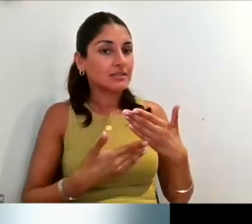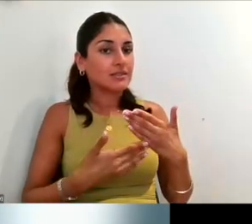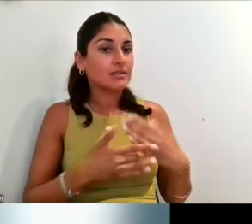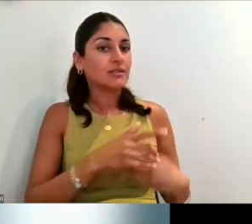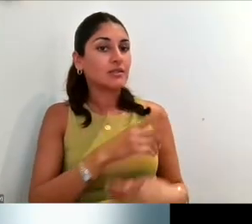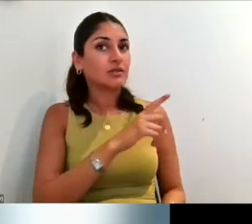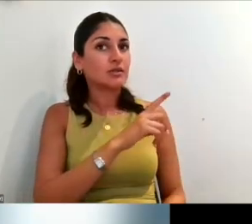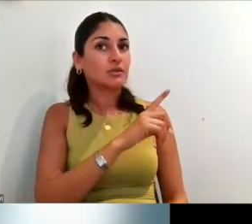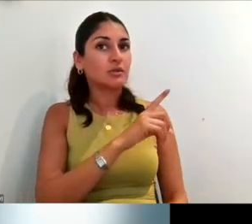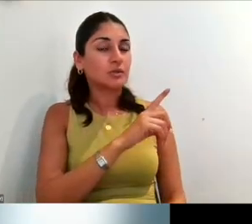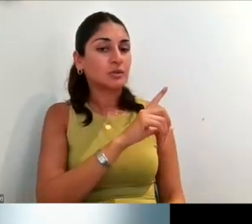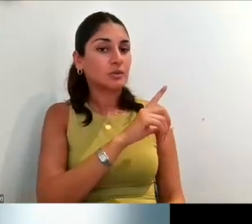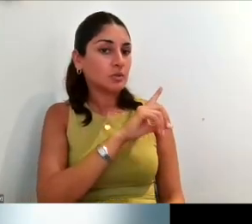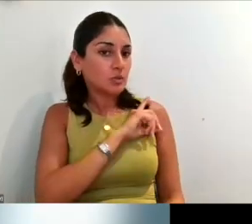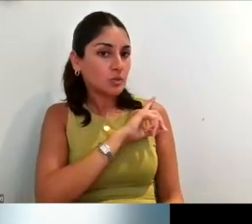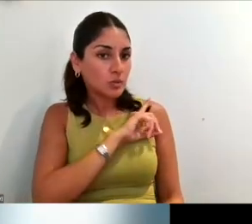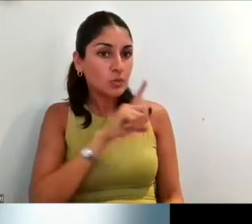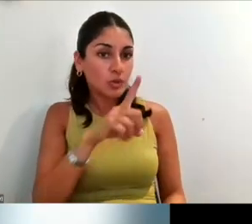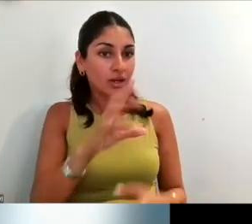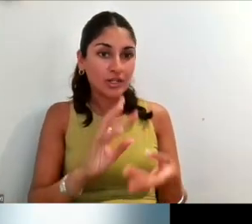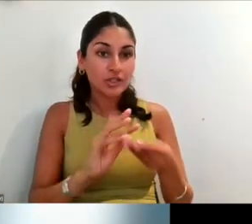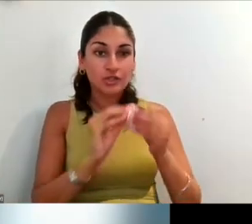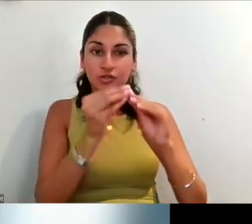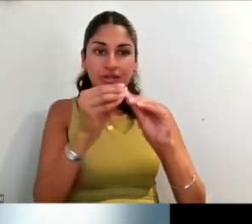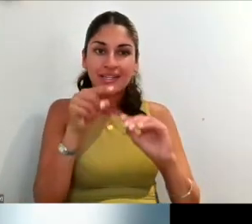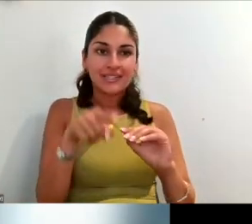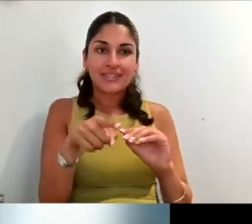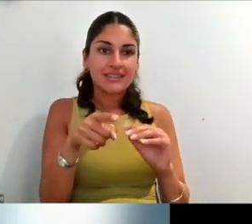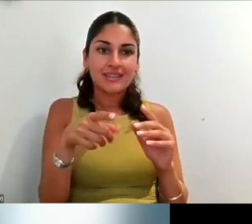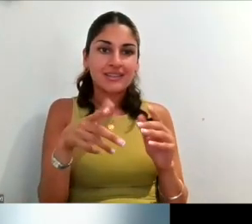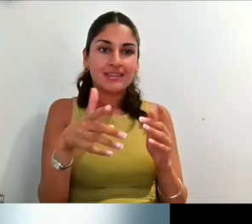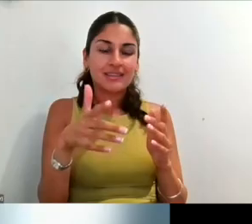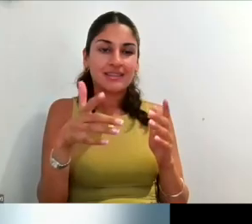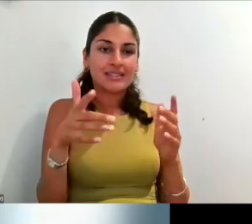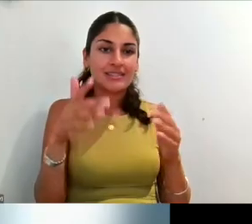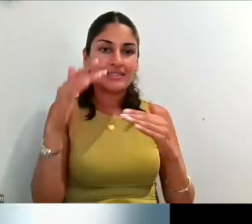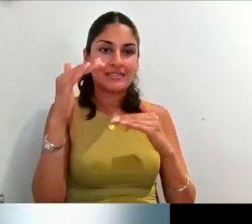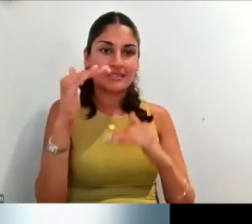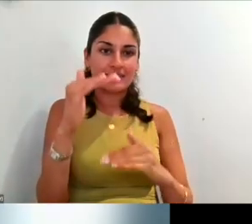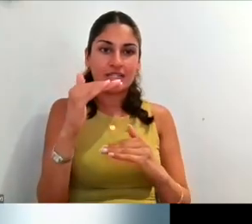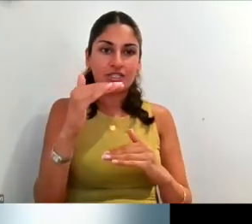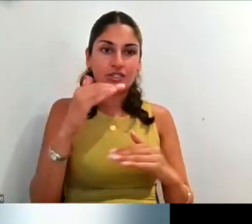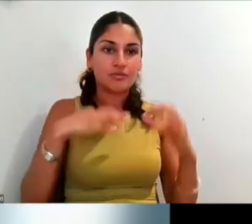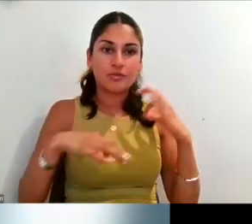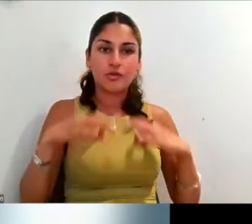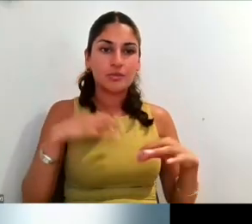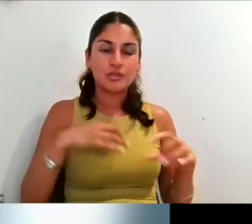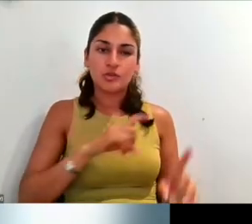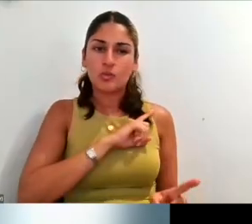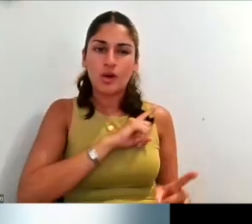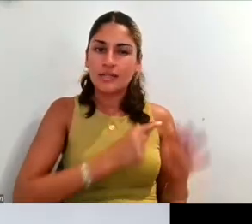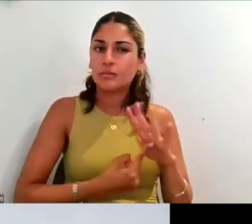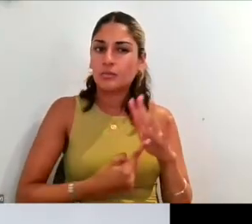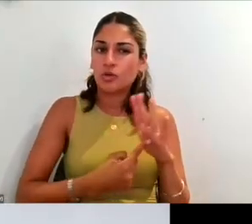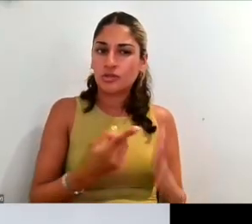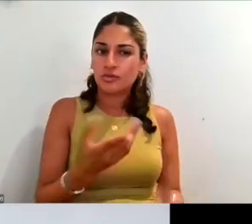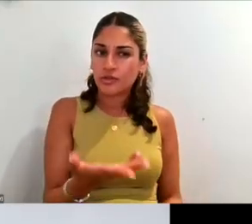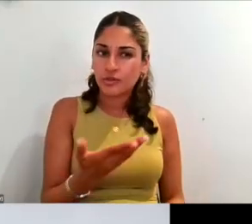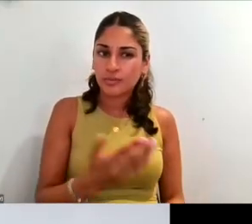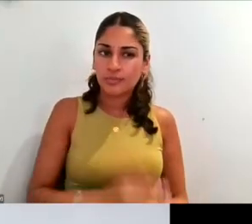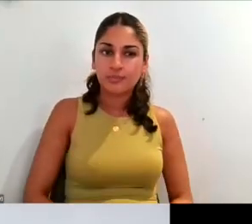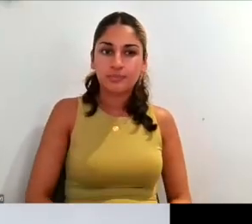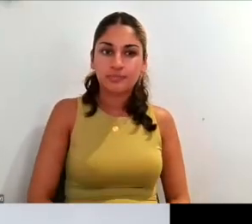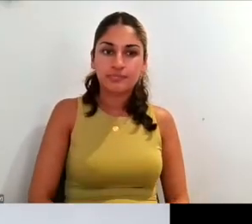why you produced today's Island Time, and why it's important to you today. I think